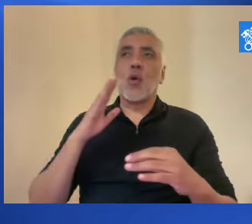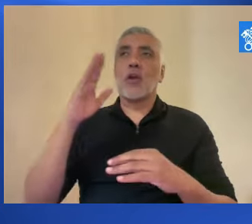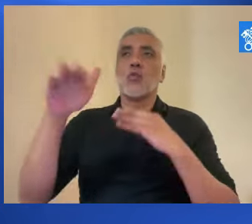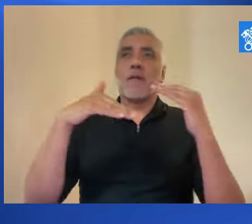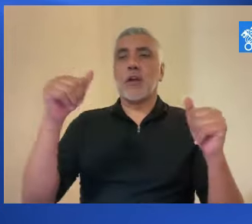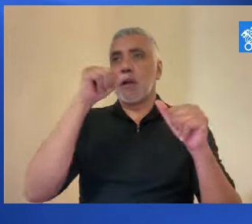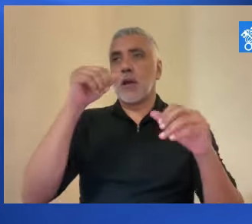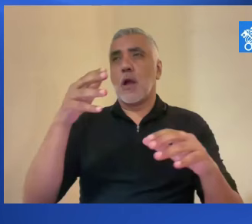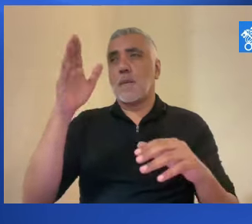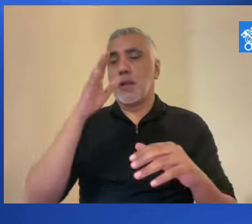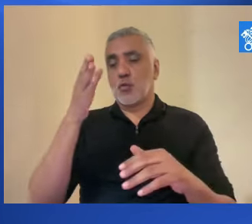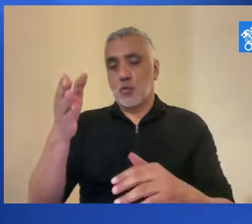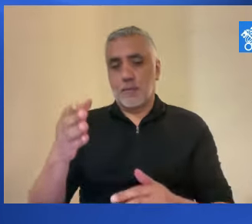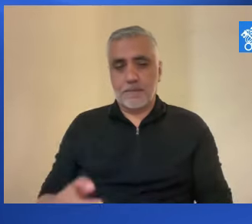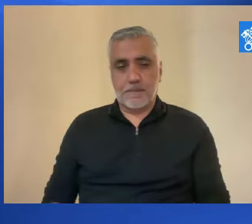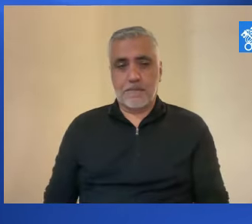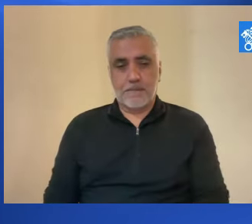vous bénisse.